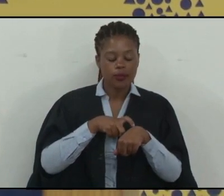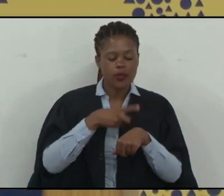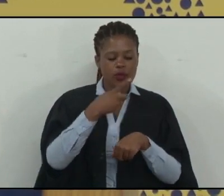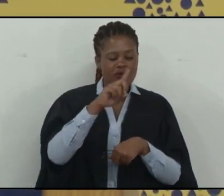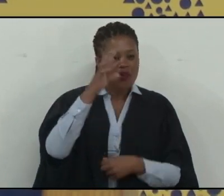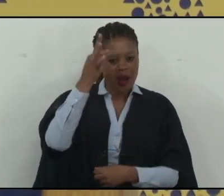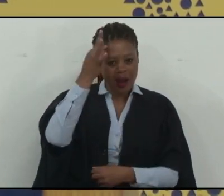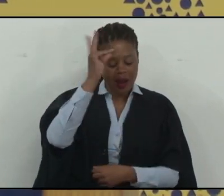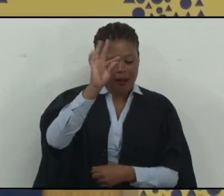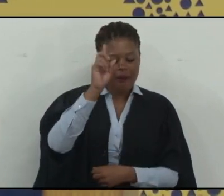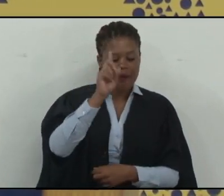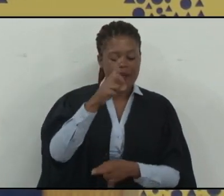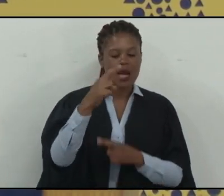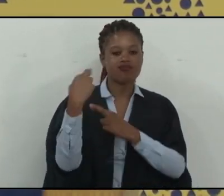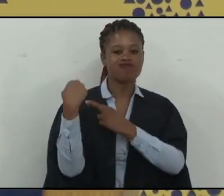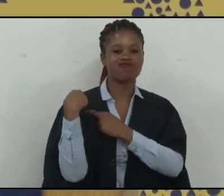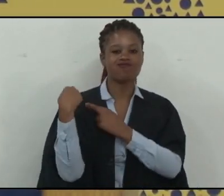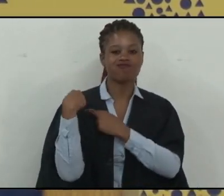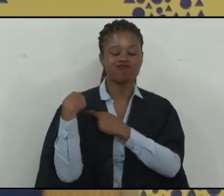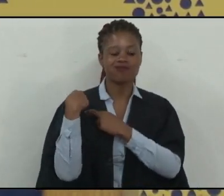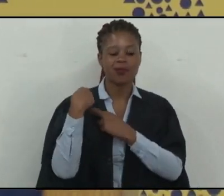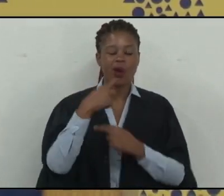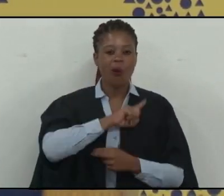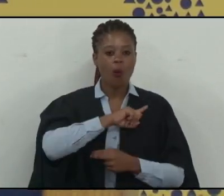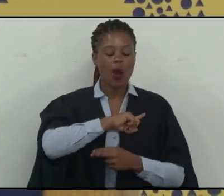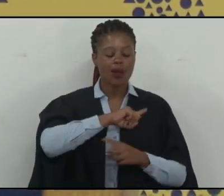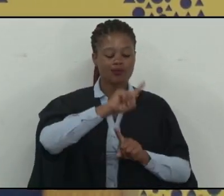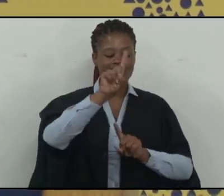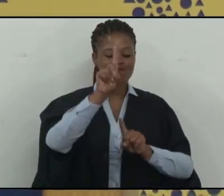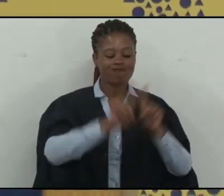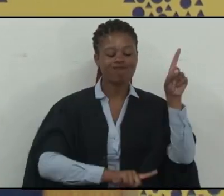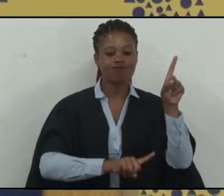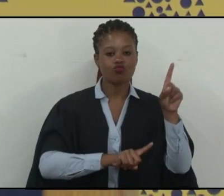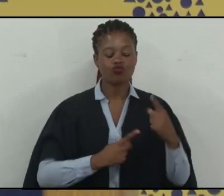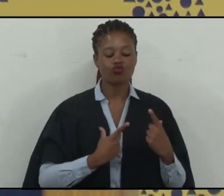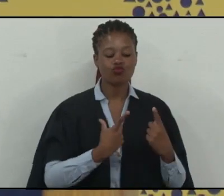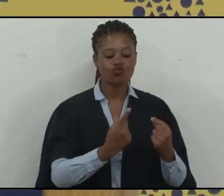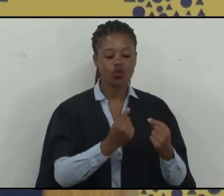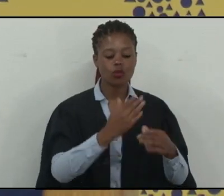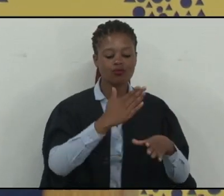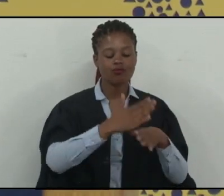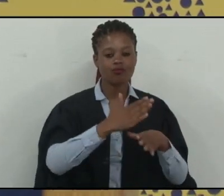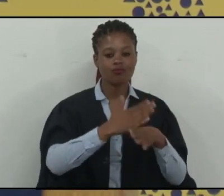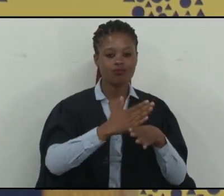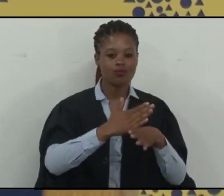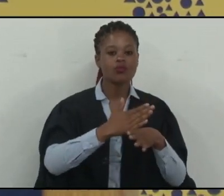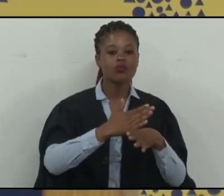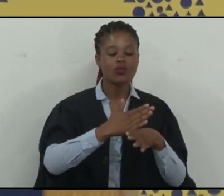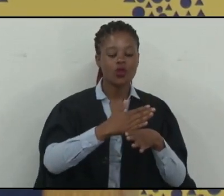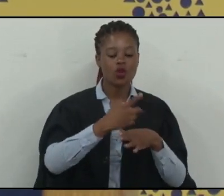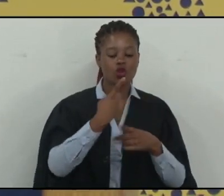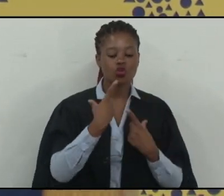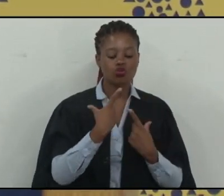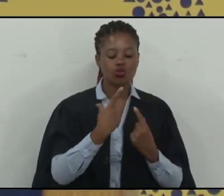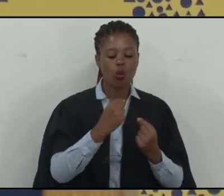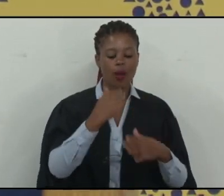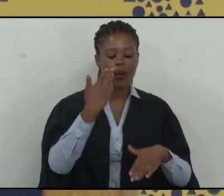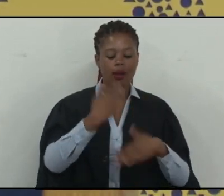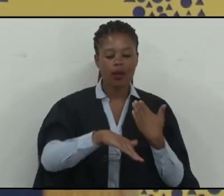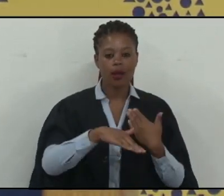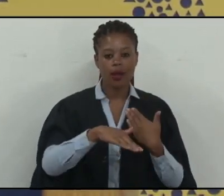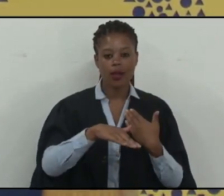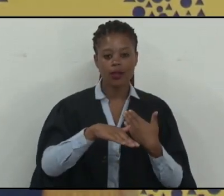accountable for failing to fulfill its obligation towards ending gender-based